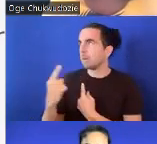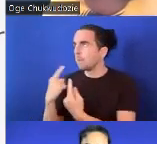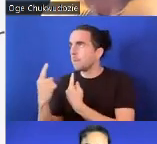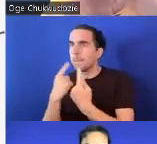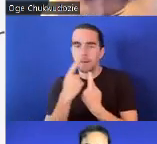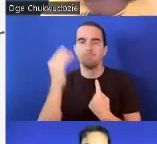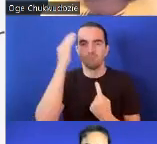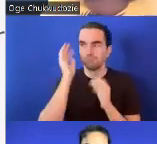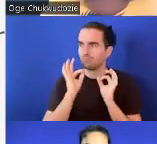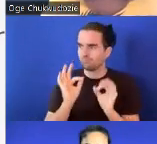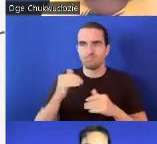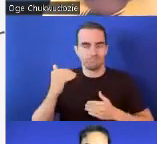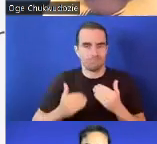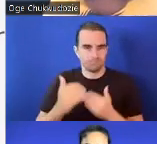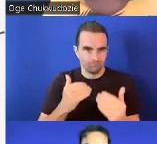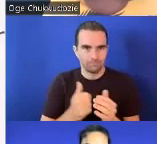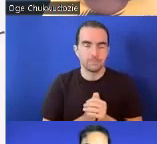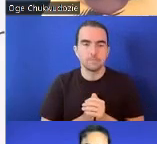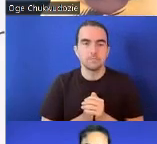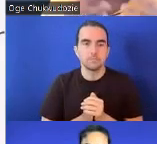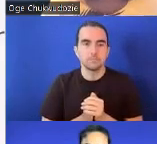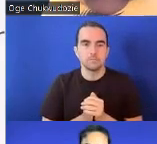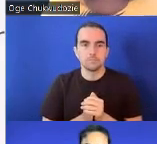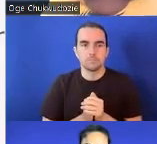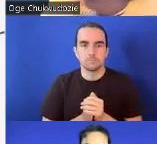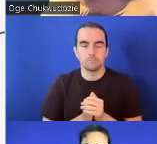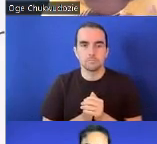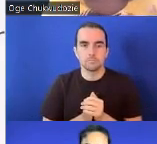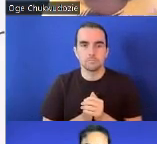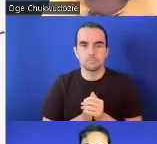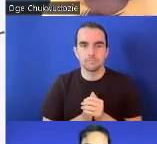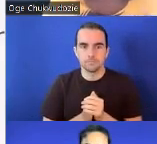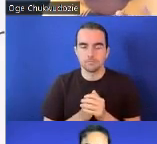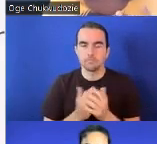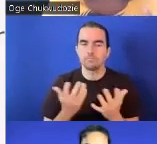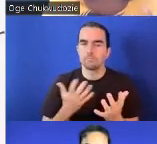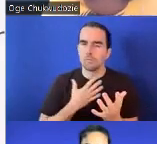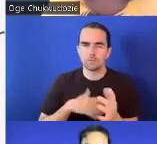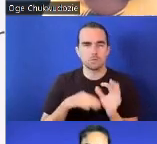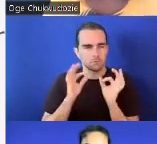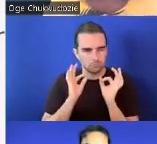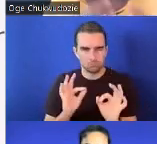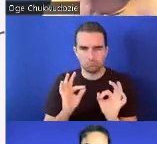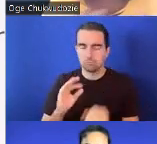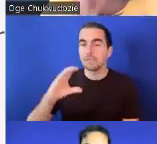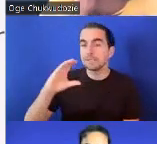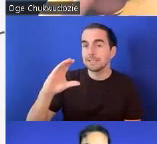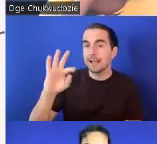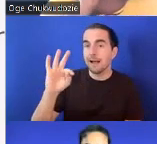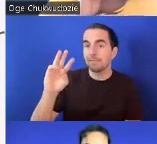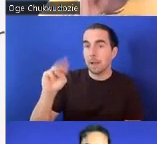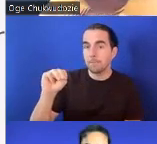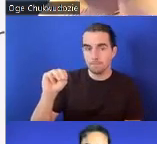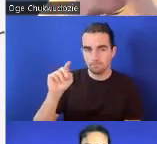reporting is low. You know, you need to constantly ask them. Then you adapt and establish new channels. You know, like I was